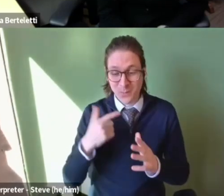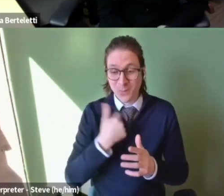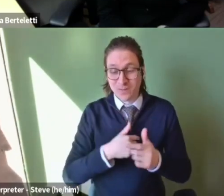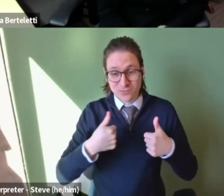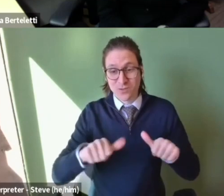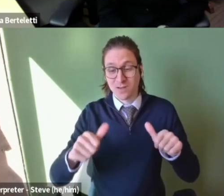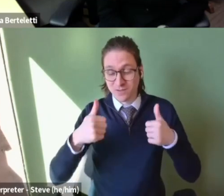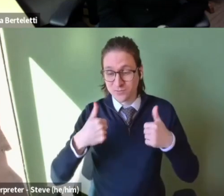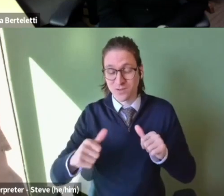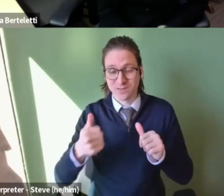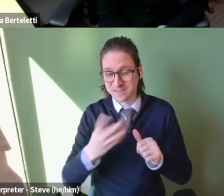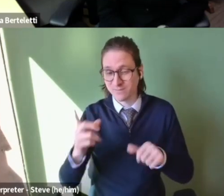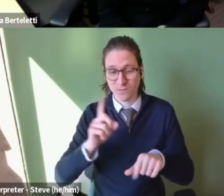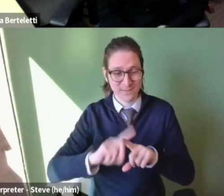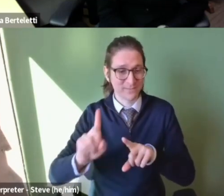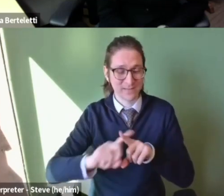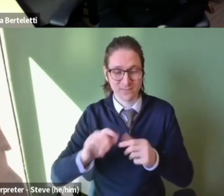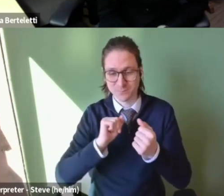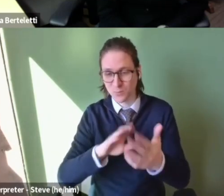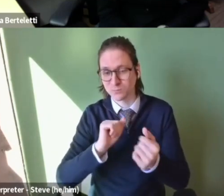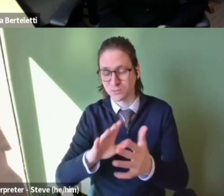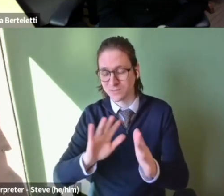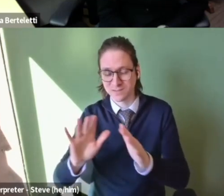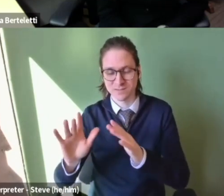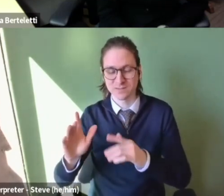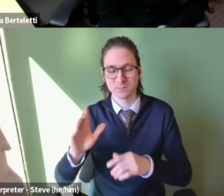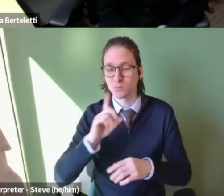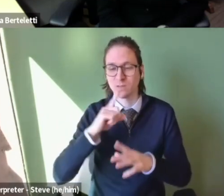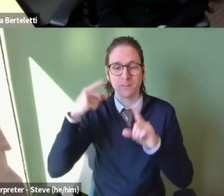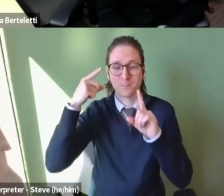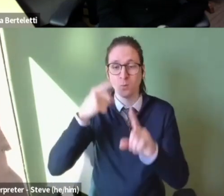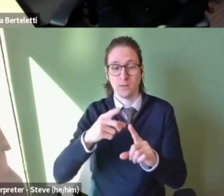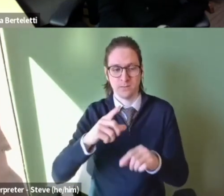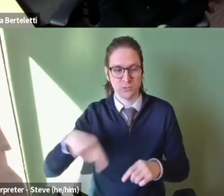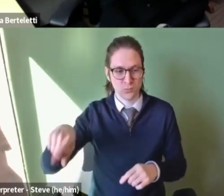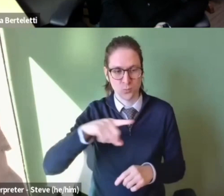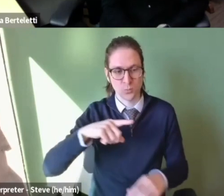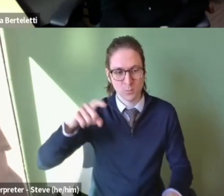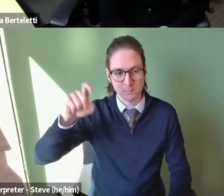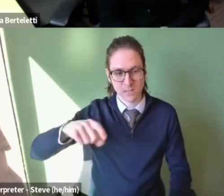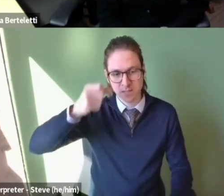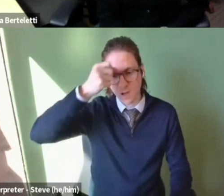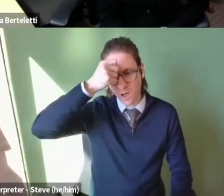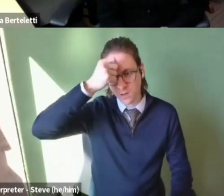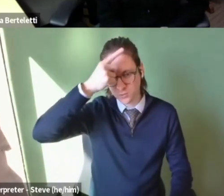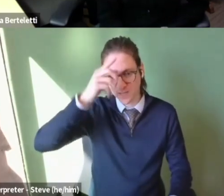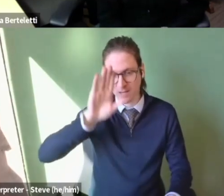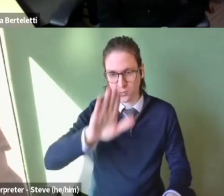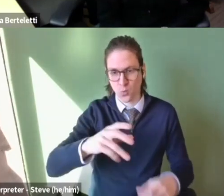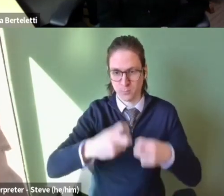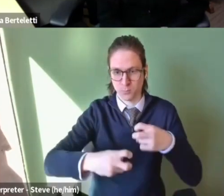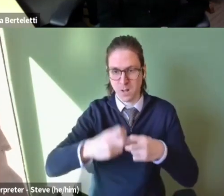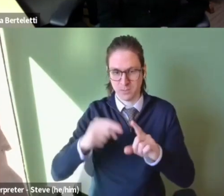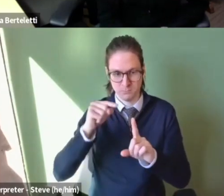iterations on. I mean, it basically means you really need to understand the problem you're going at. What is